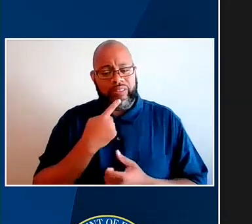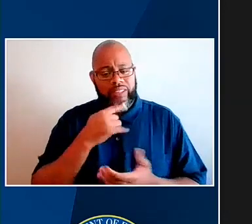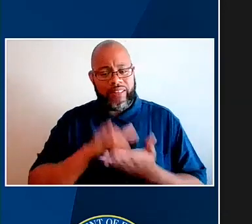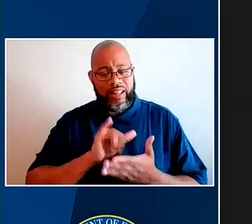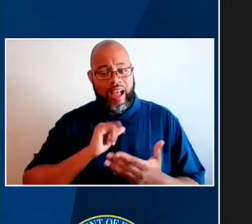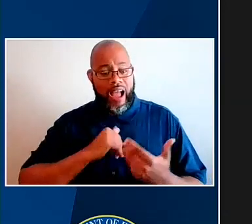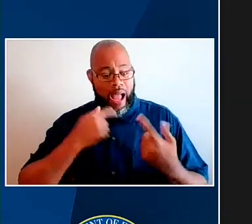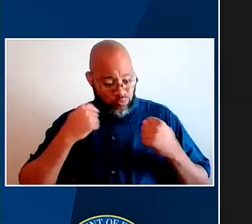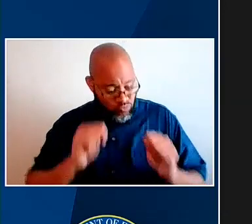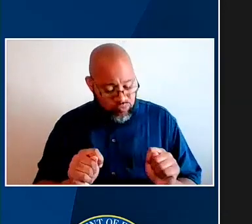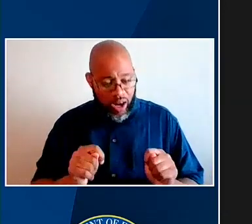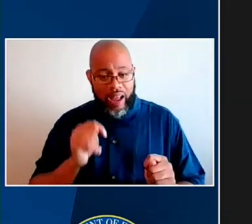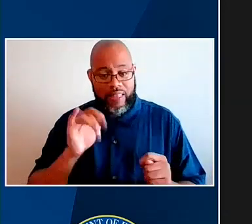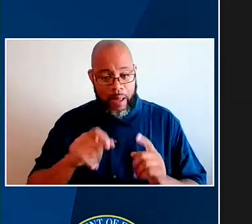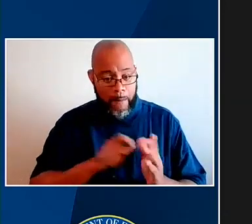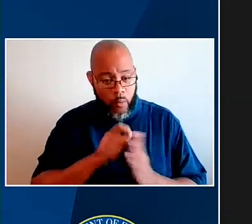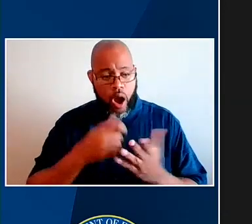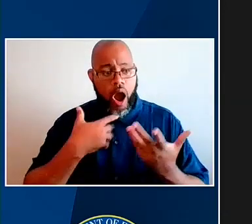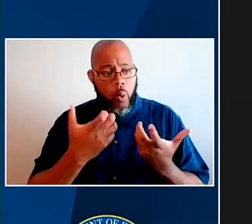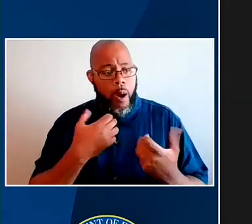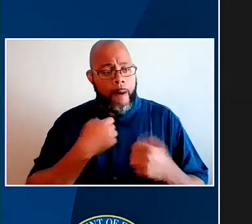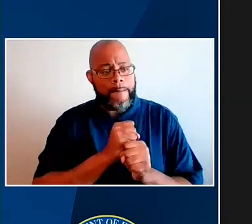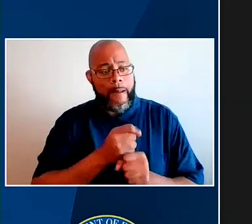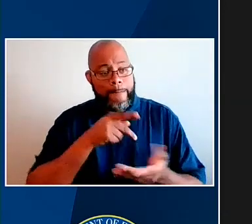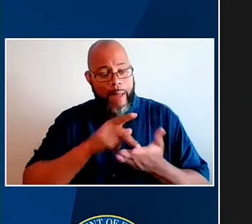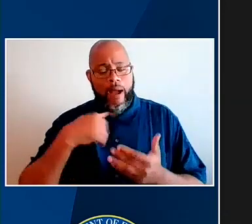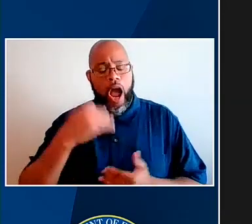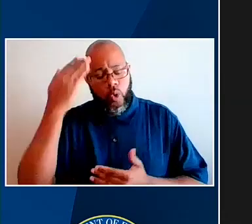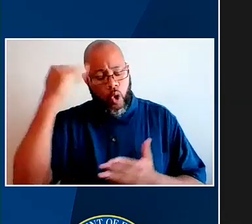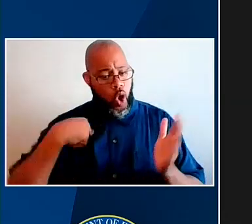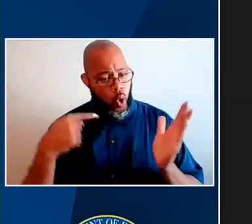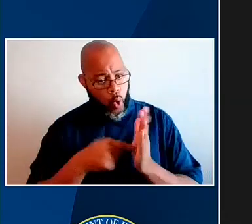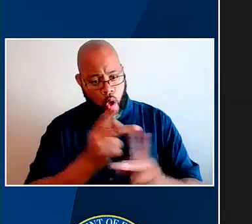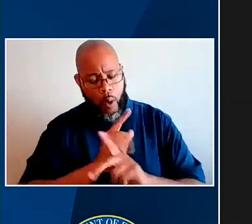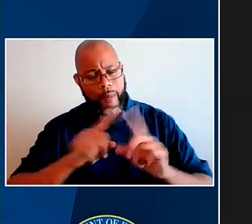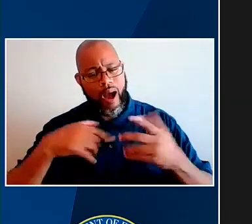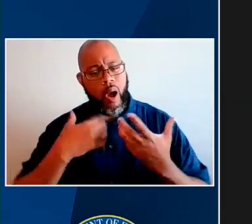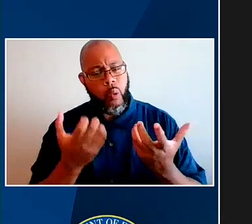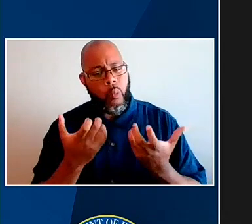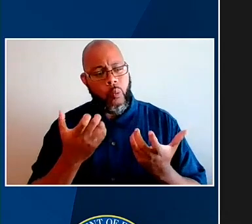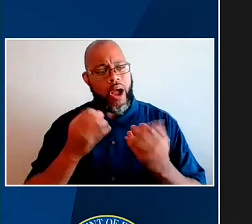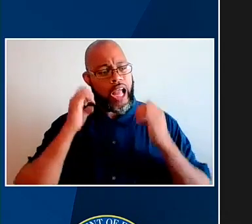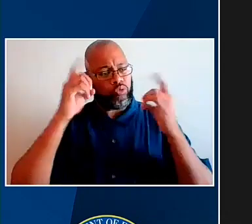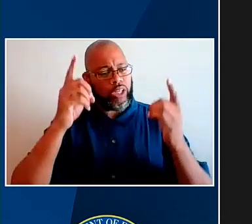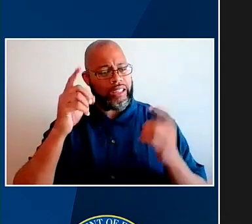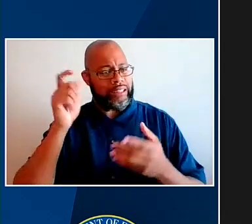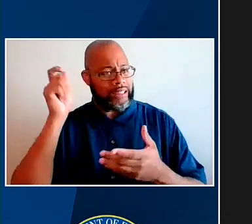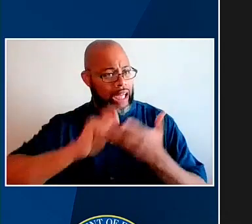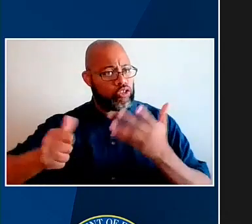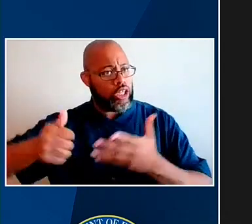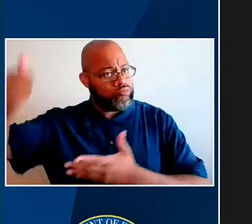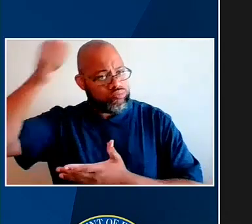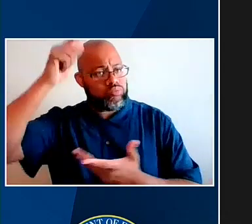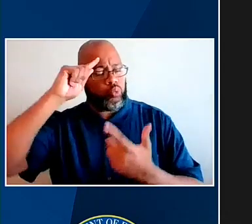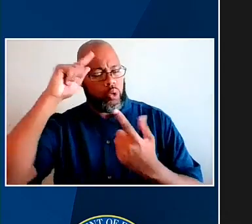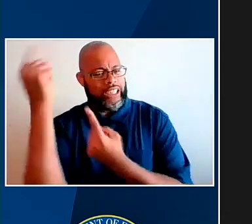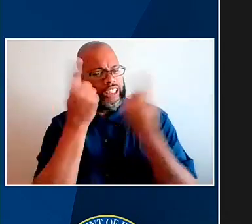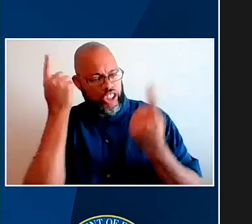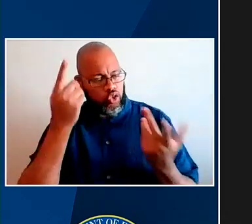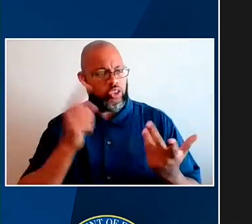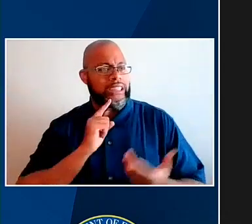am trying at this point. I do want to make the payment. I know I owe the loan, but I'd want to, the education secretary to consider